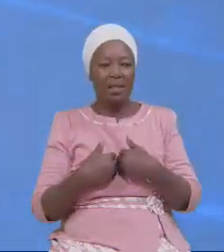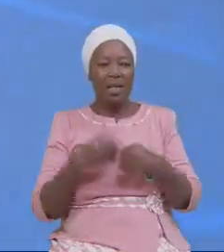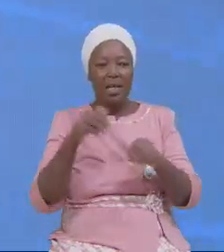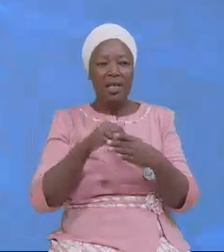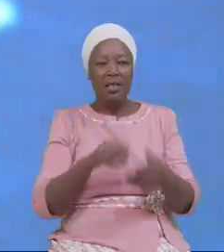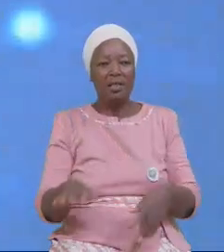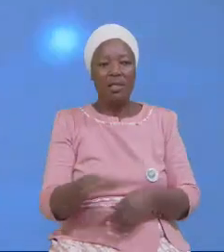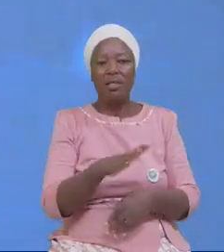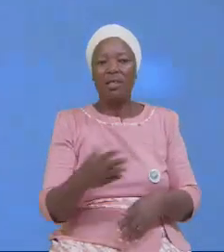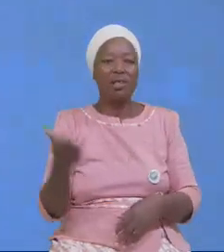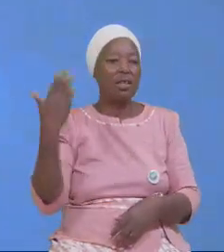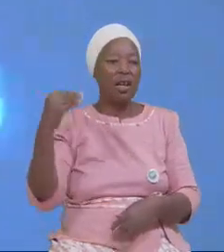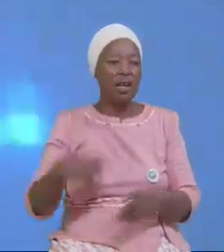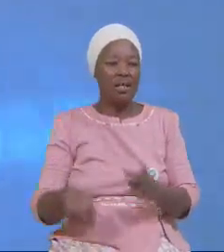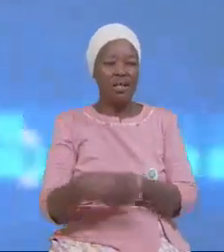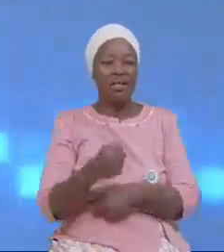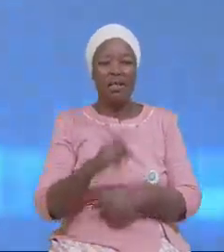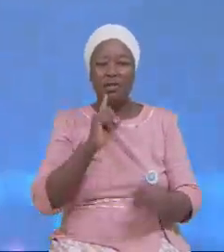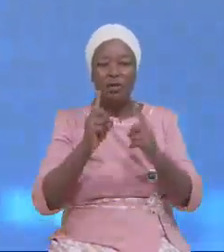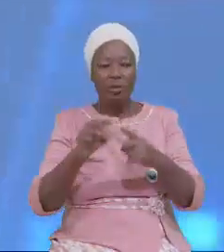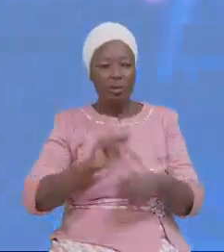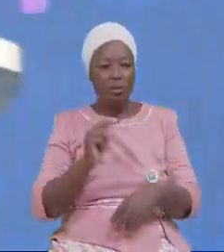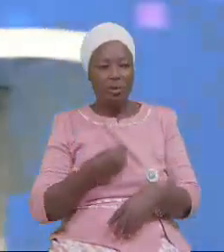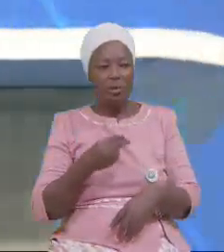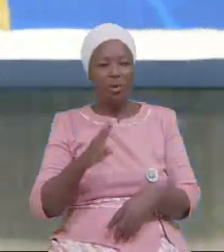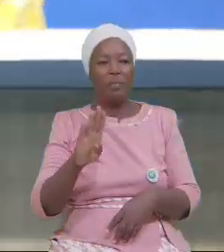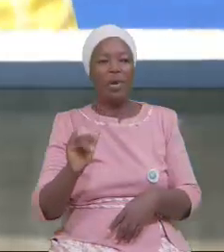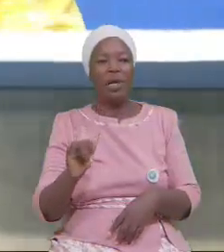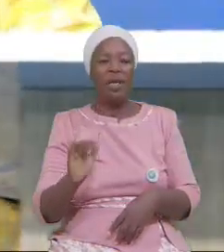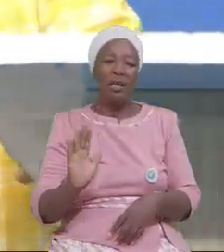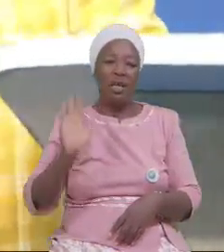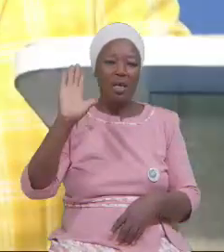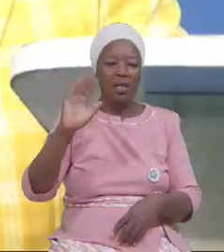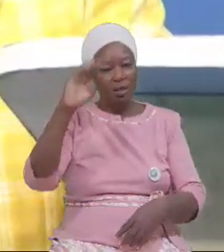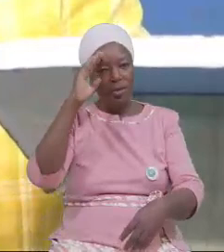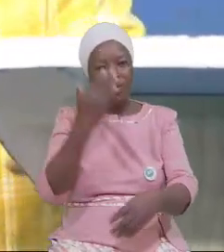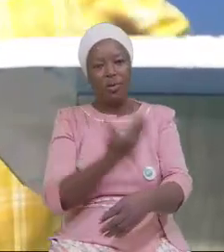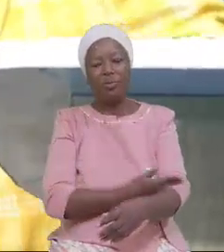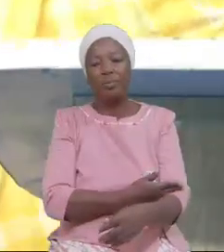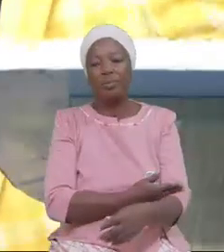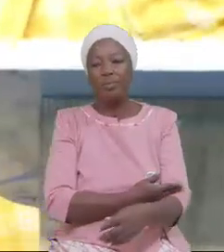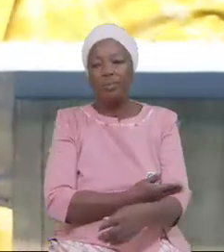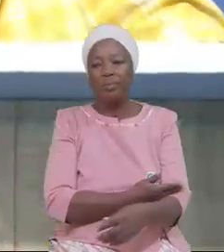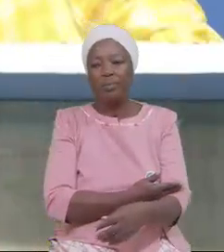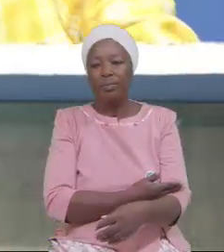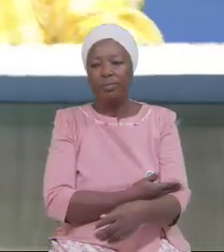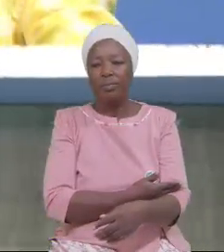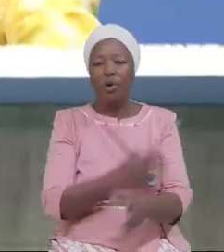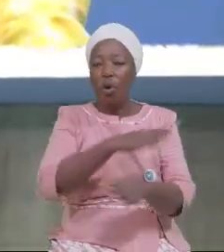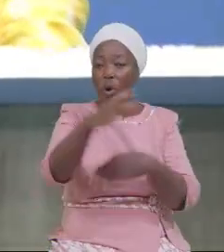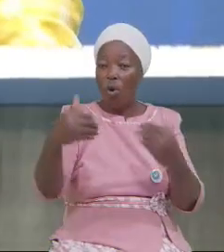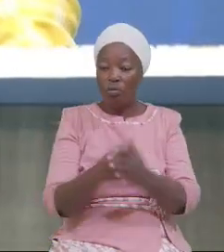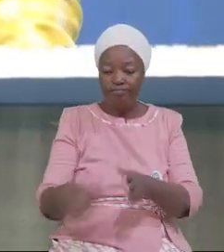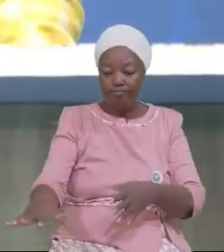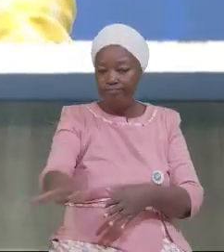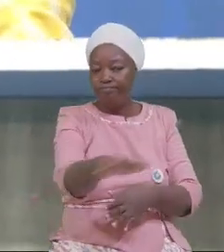days spoken unto us by his Son. All those prophets have